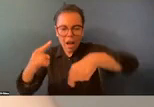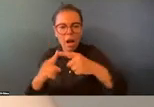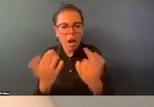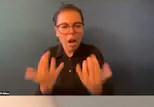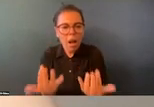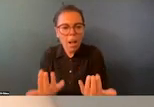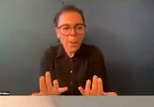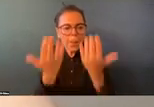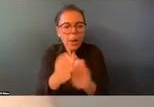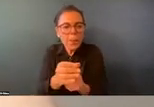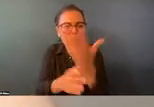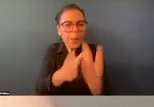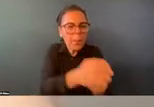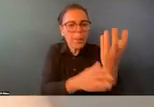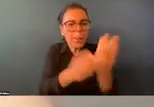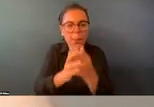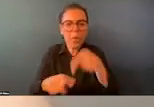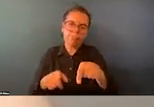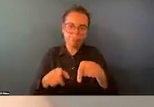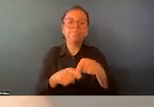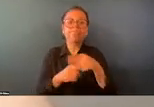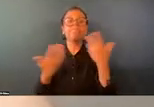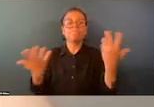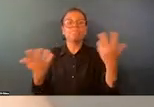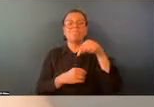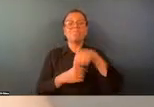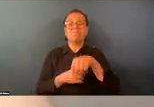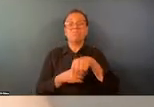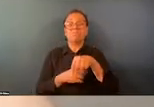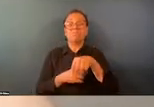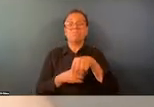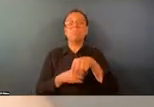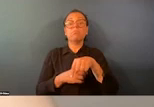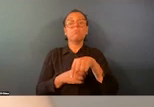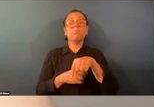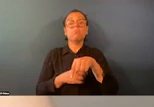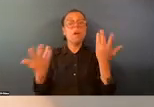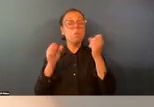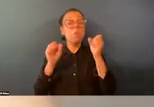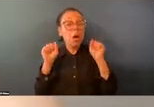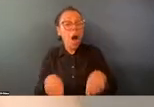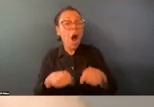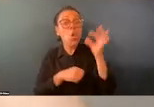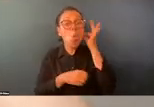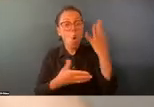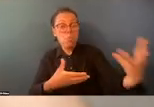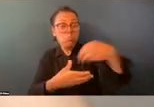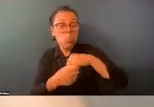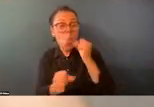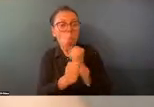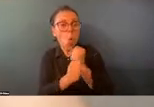now employ about 300 women in the production of vegetables for domestic